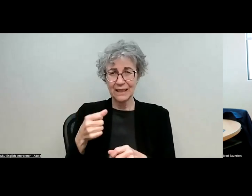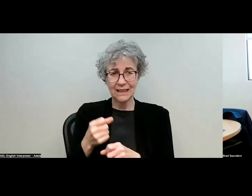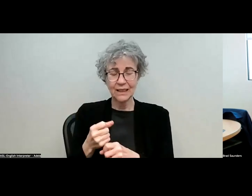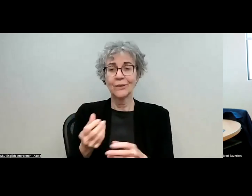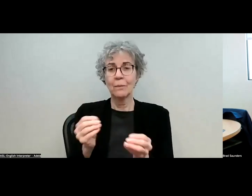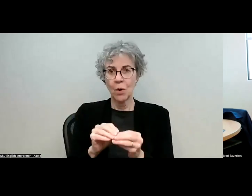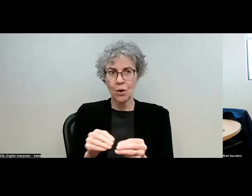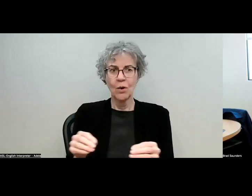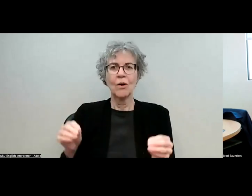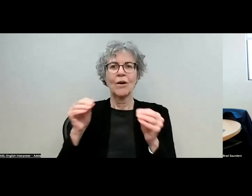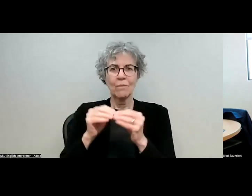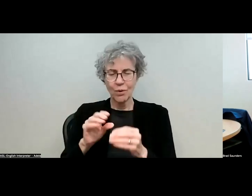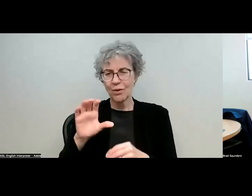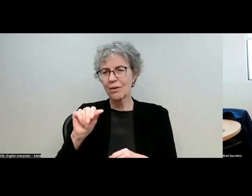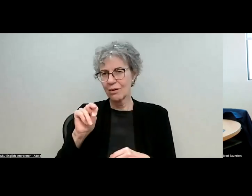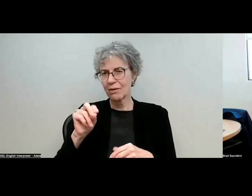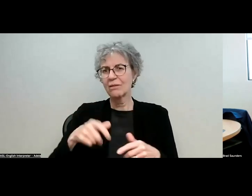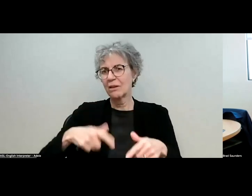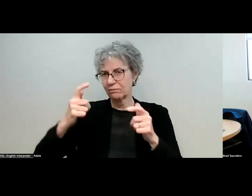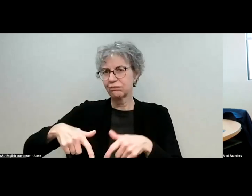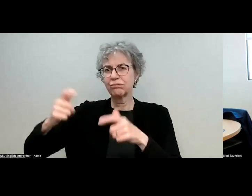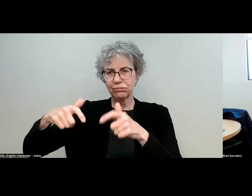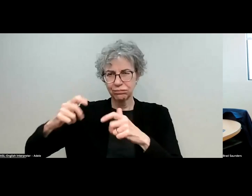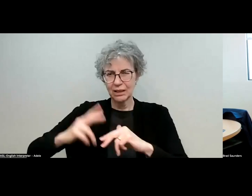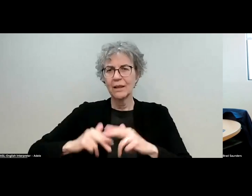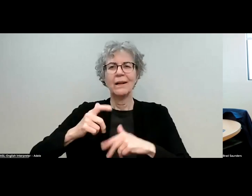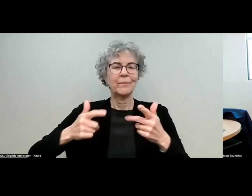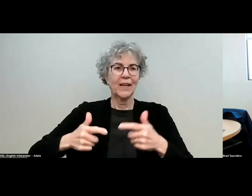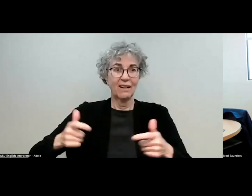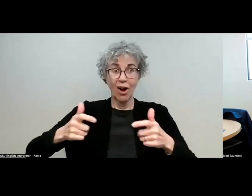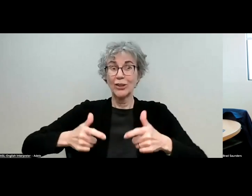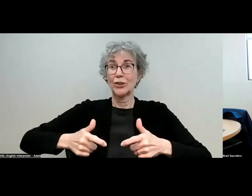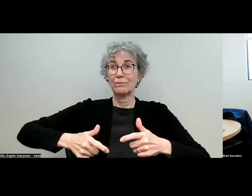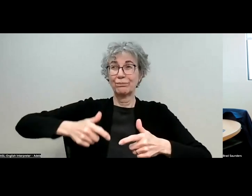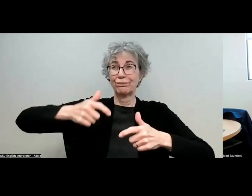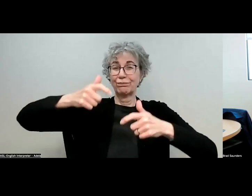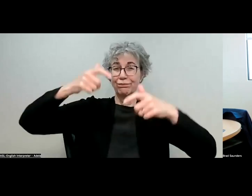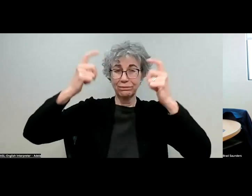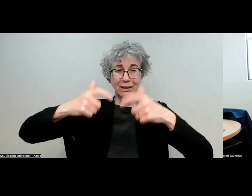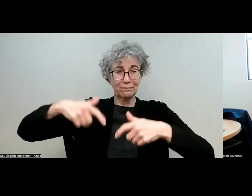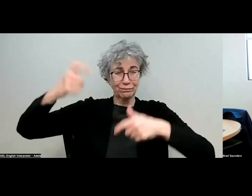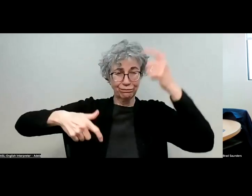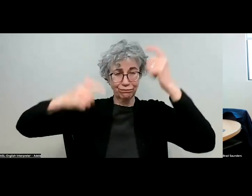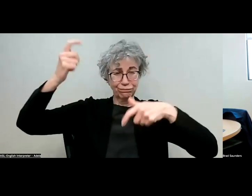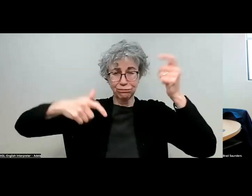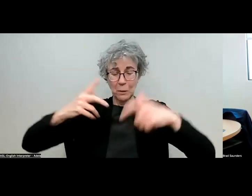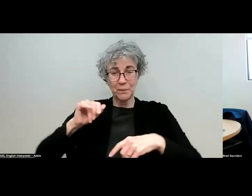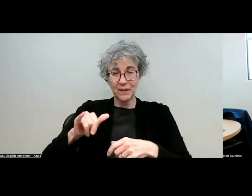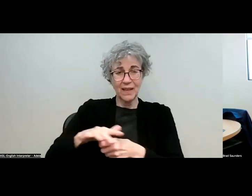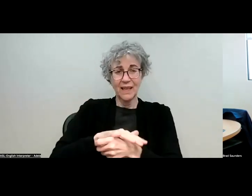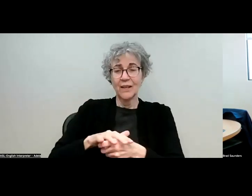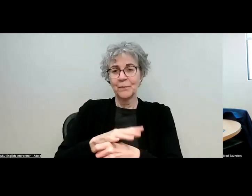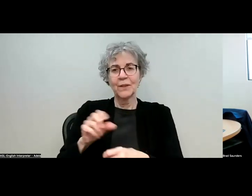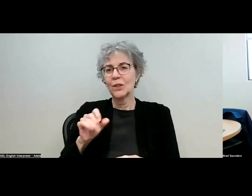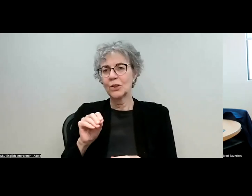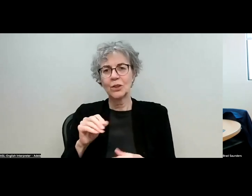more condominium buildings and larger towers go up in that neighborhood. So now we're not standing apart. And instead